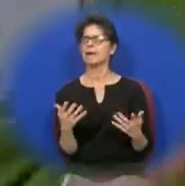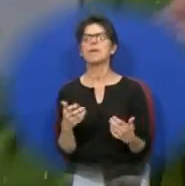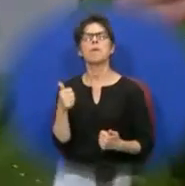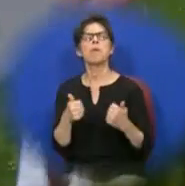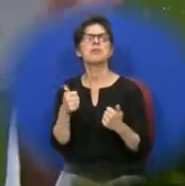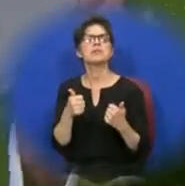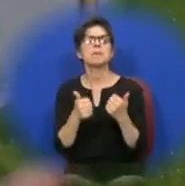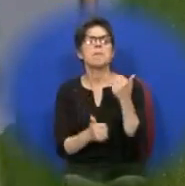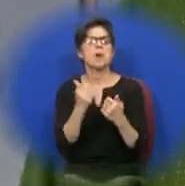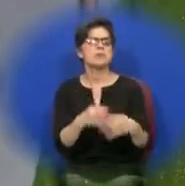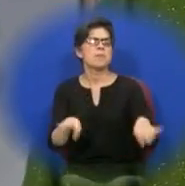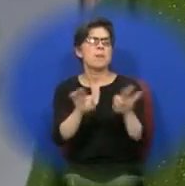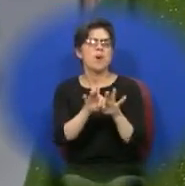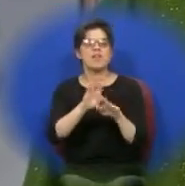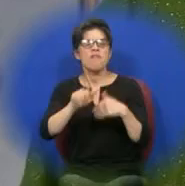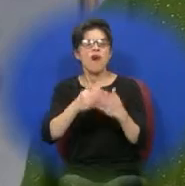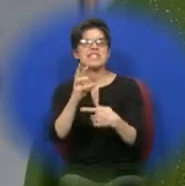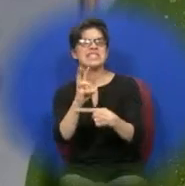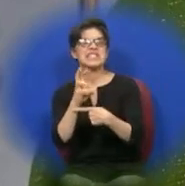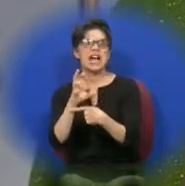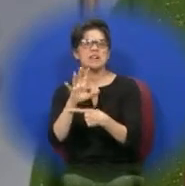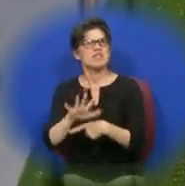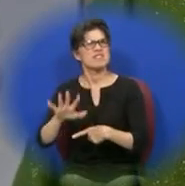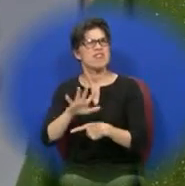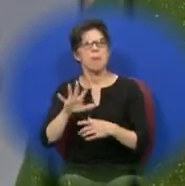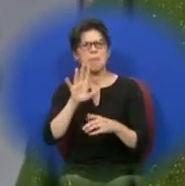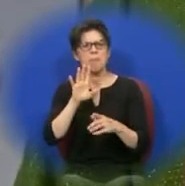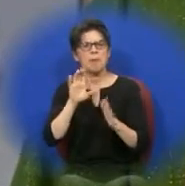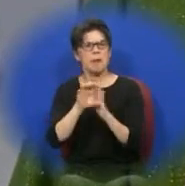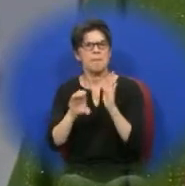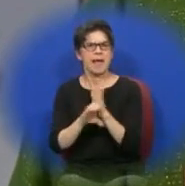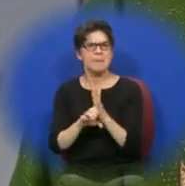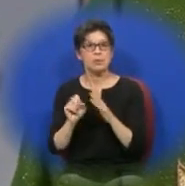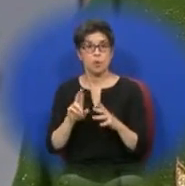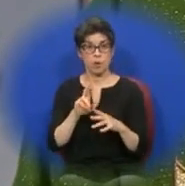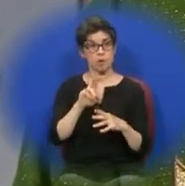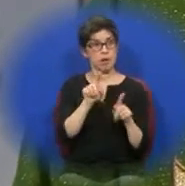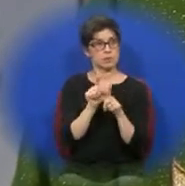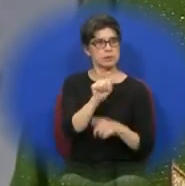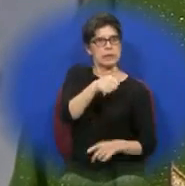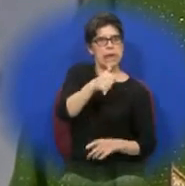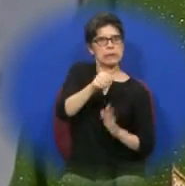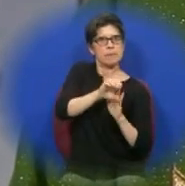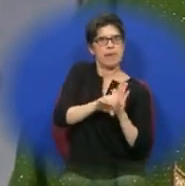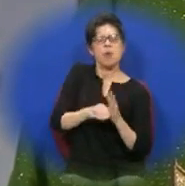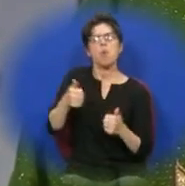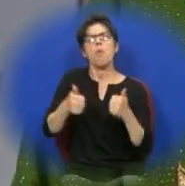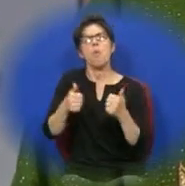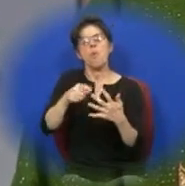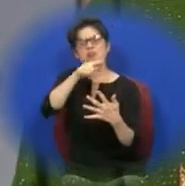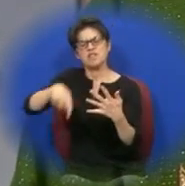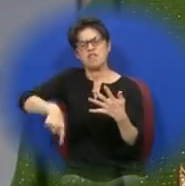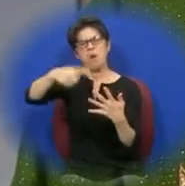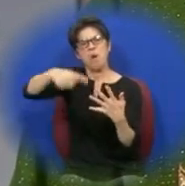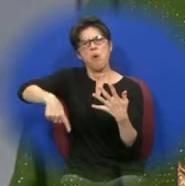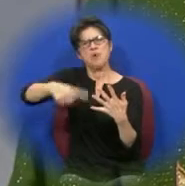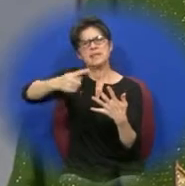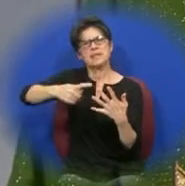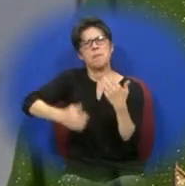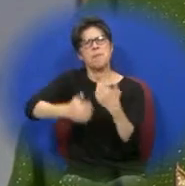of all of those 600 some commandments, or the Ten Commandments of Moses, which one is the